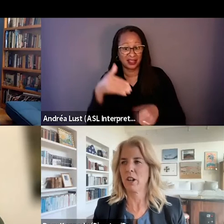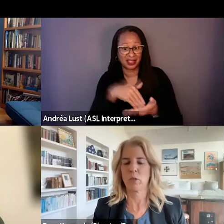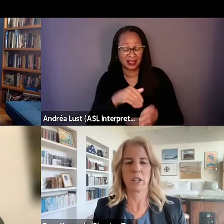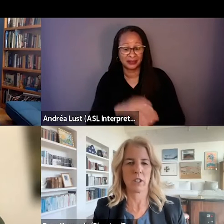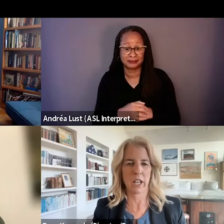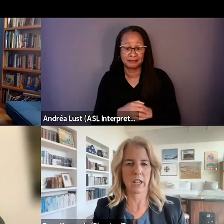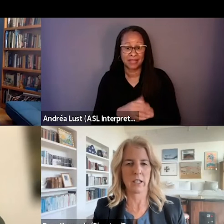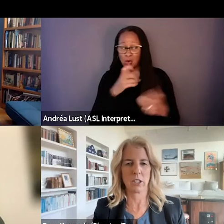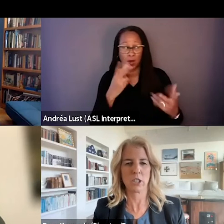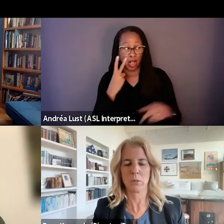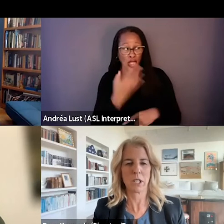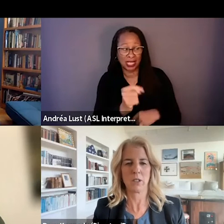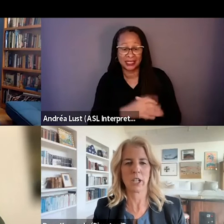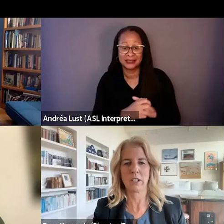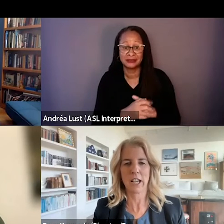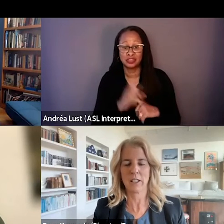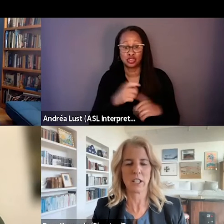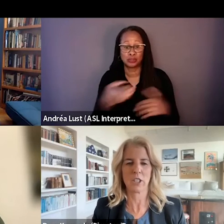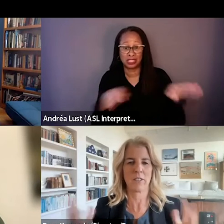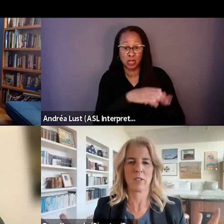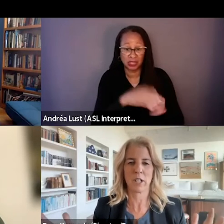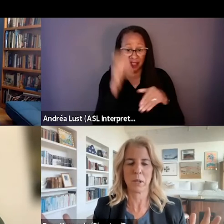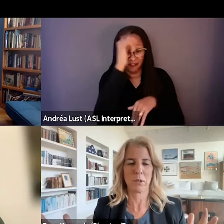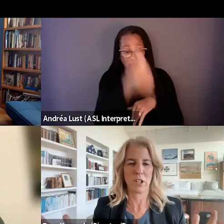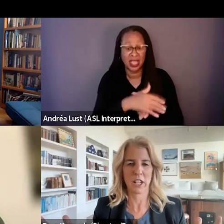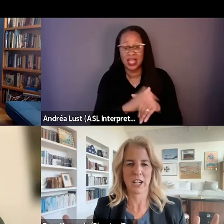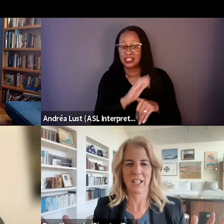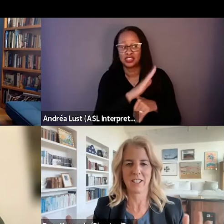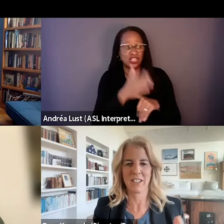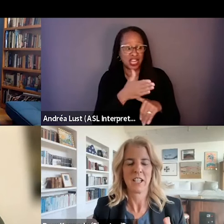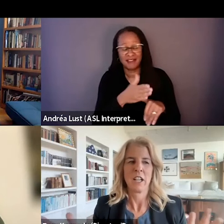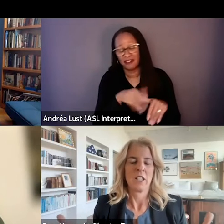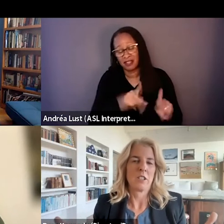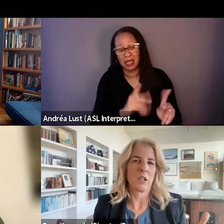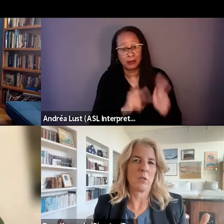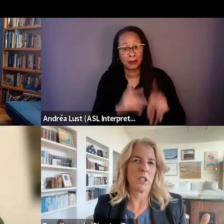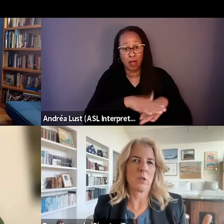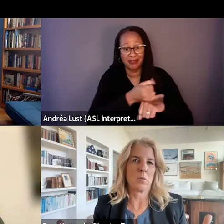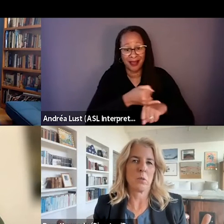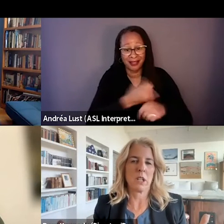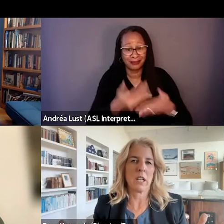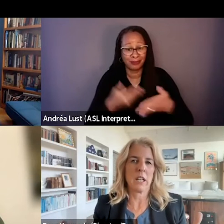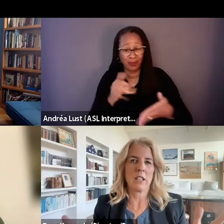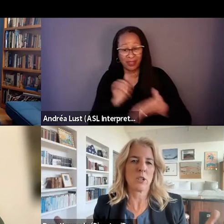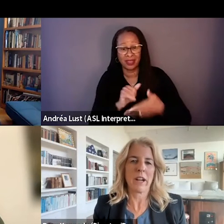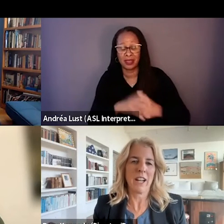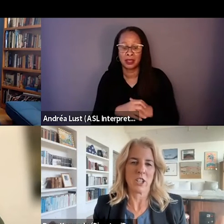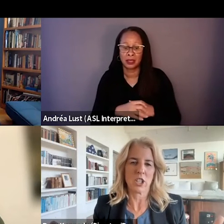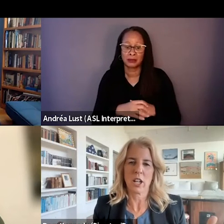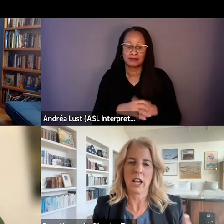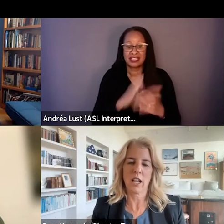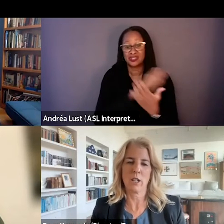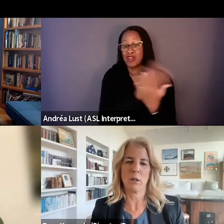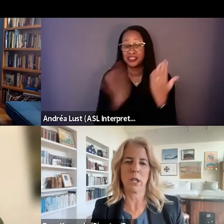I don't even want to look at it and it should be shut down. They should never have let people on the island. So, you know, it's a